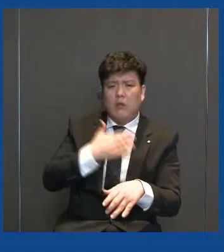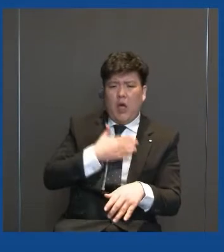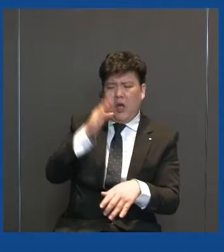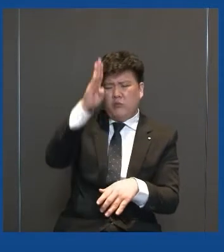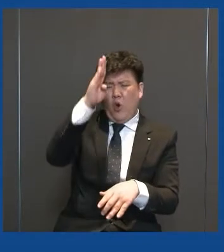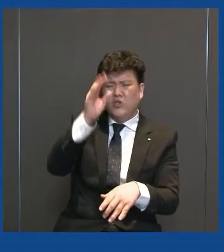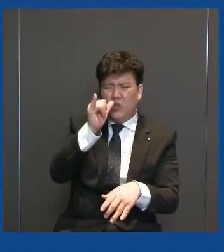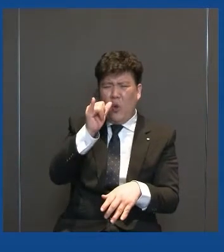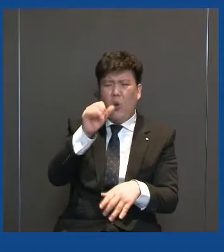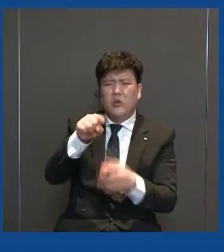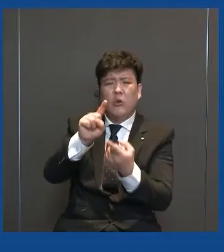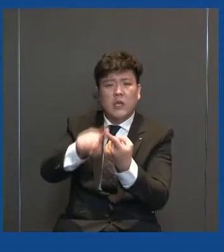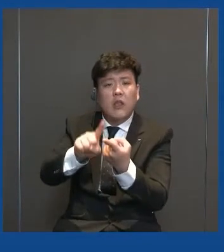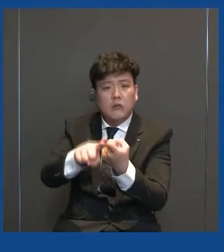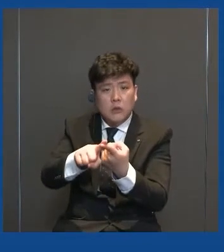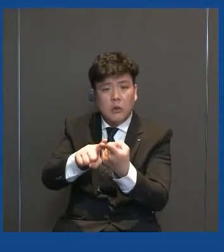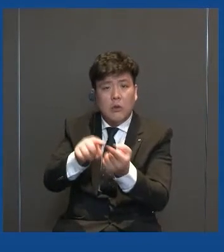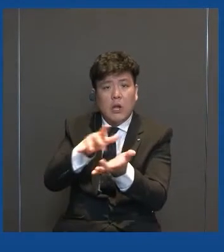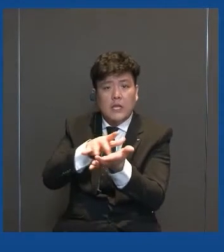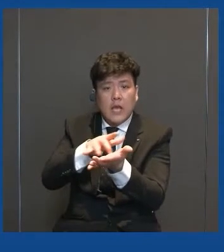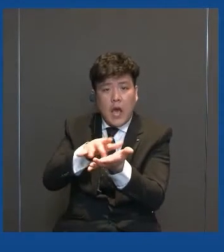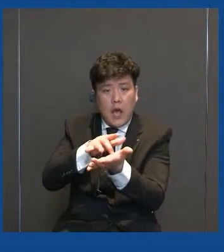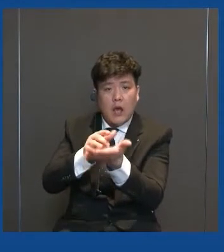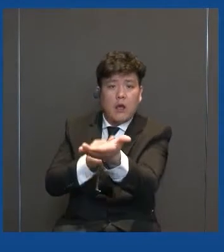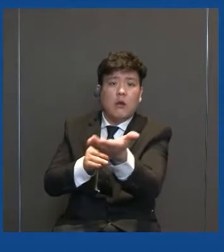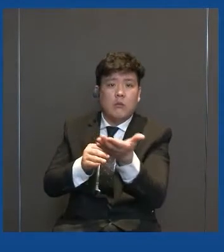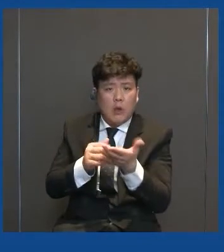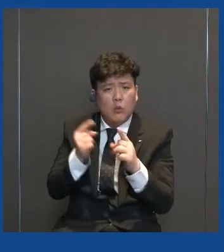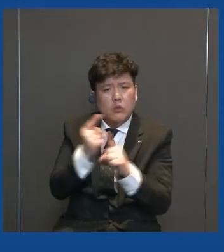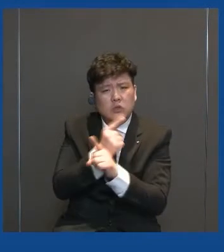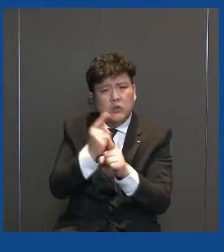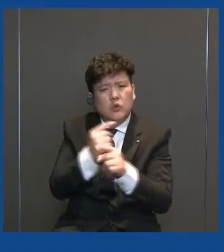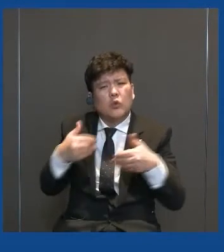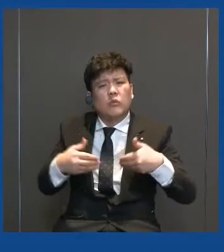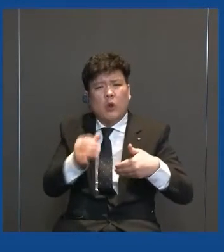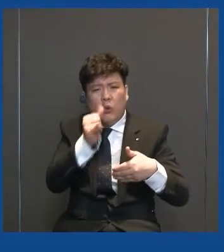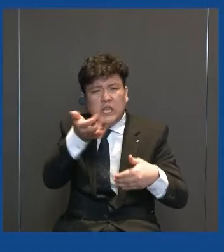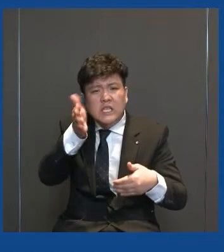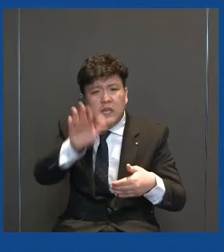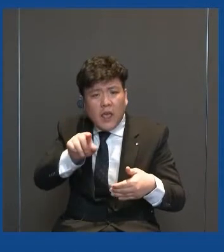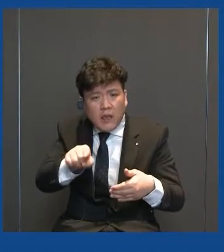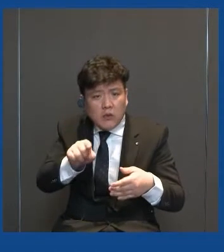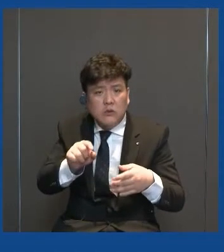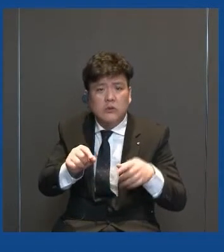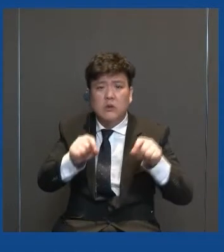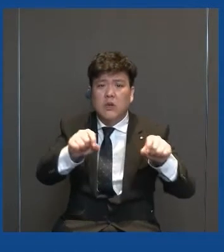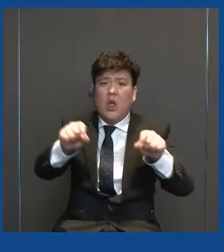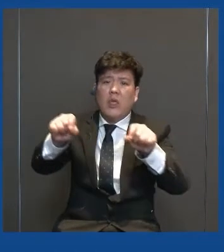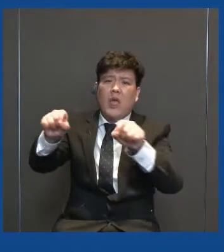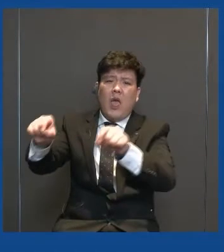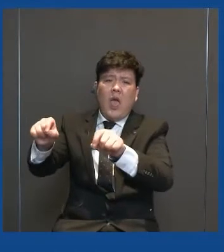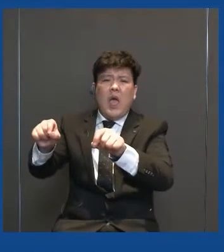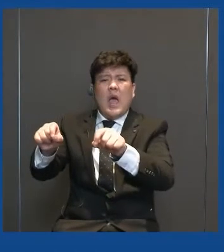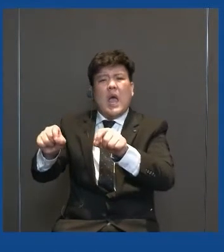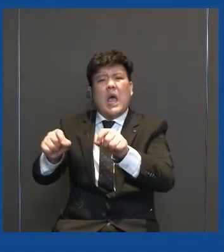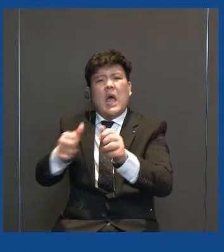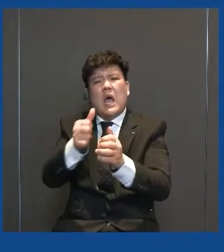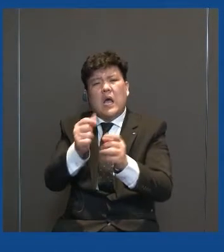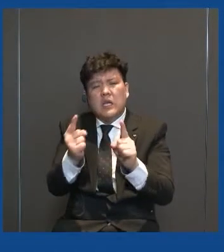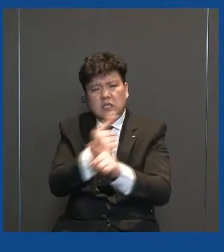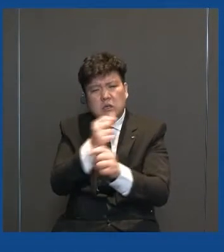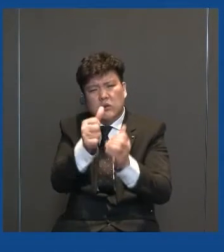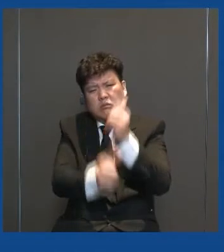potential discrimination in access to healthcare. Furthermore, home care services have been